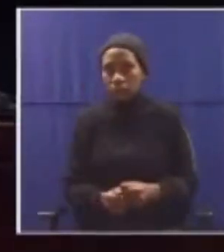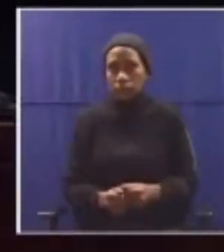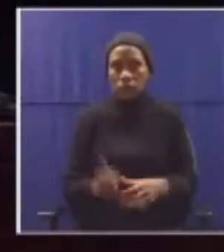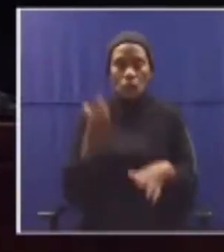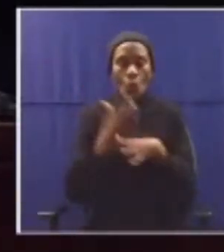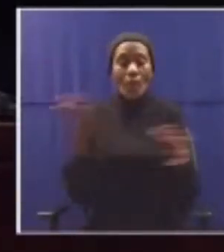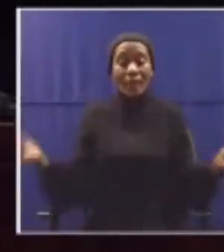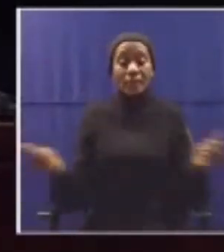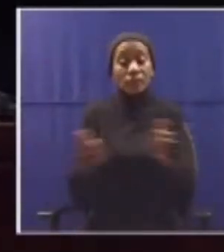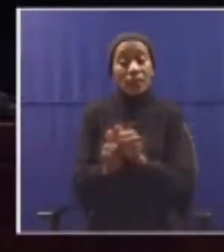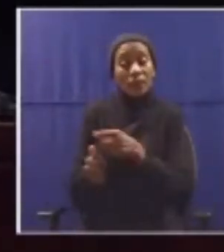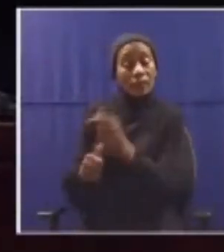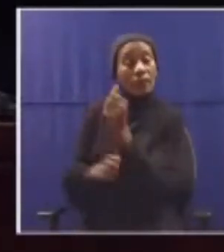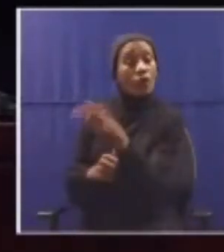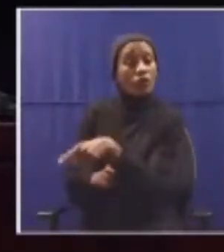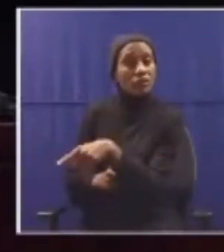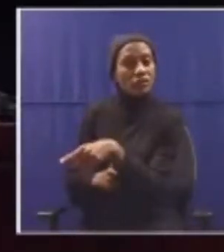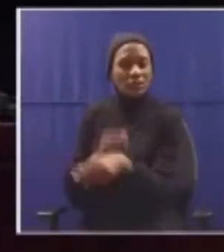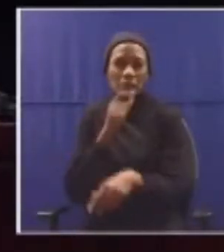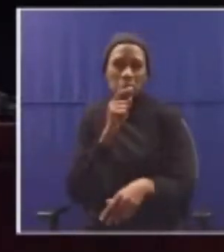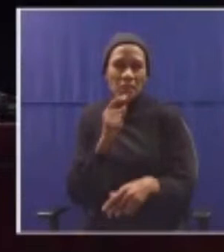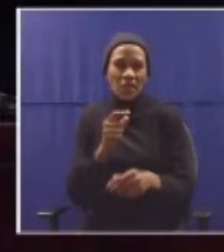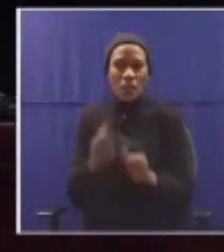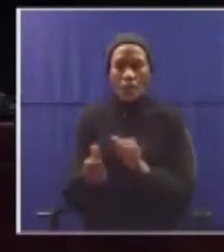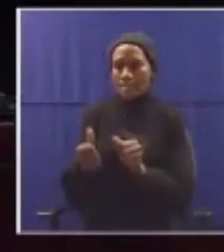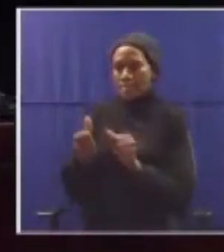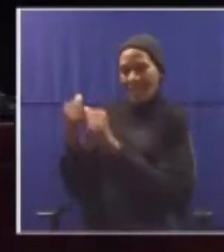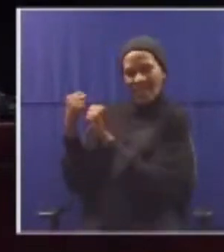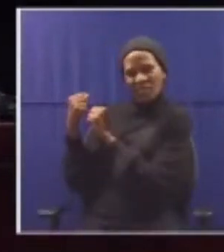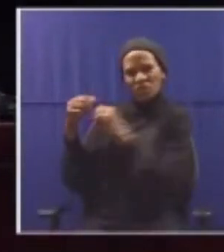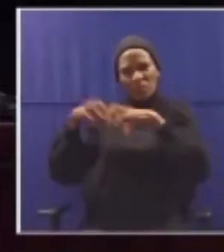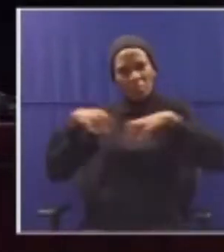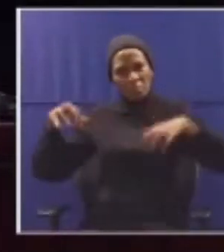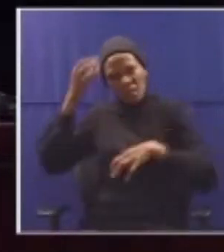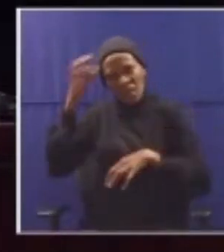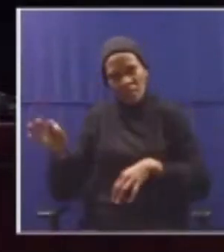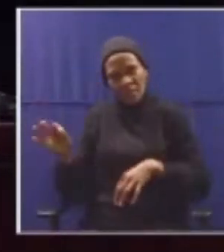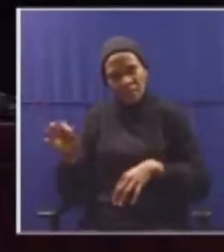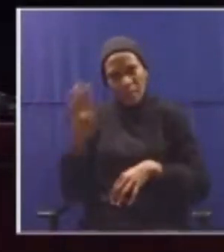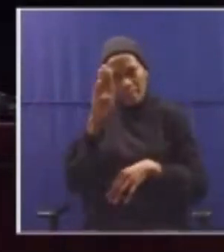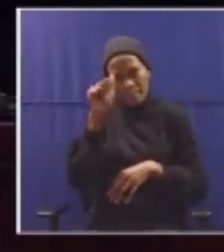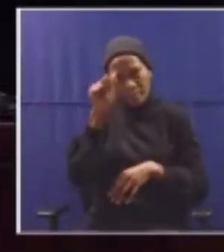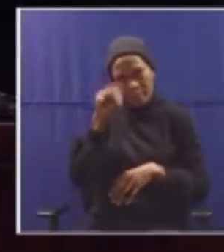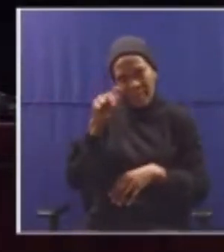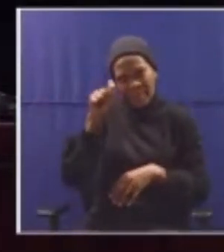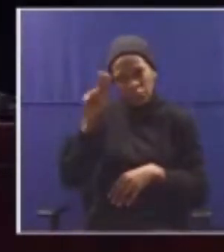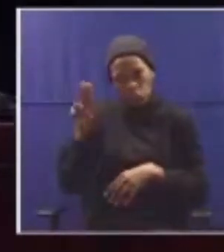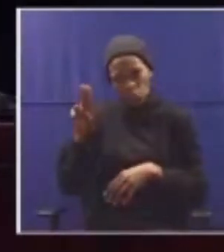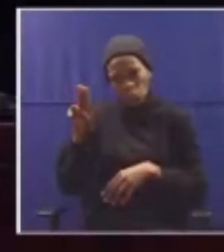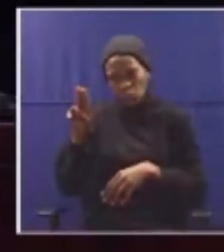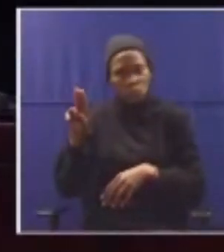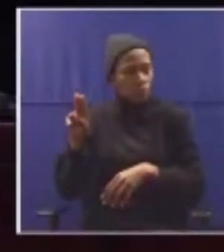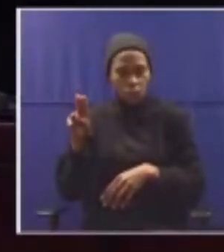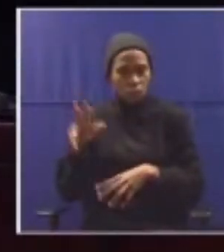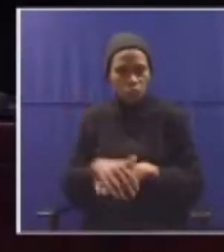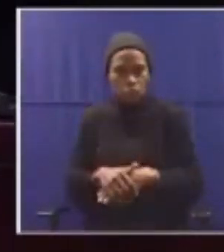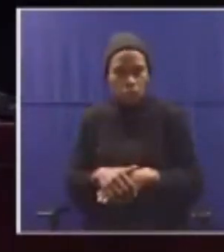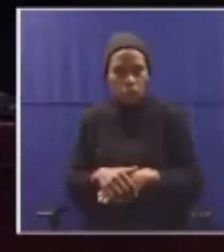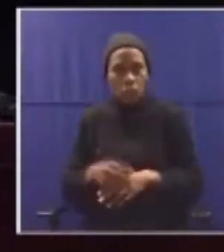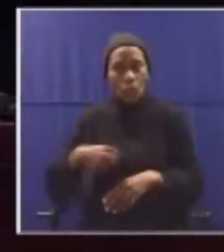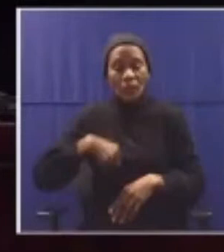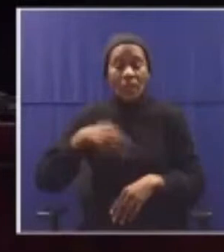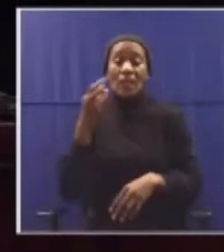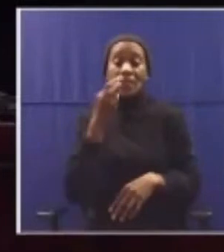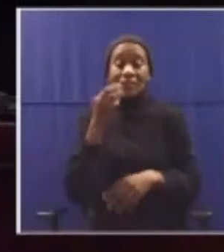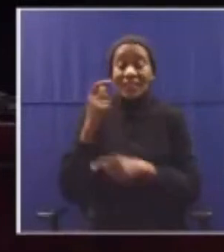Working with traditional leadership doesn't mean you're going back to Bantustans. We are saying that traditional leaders have